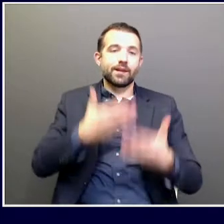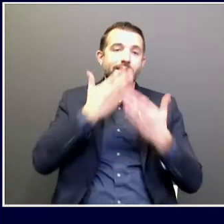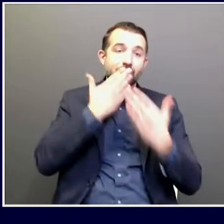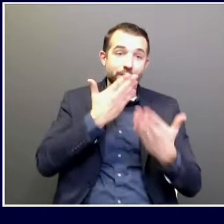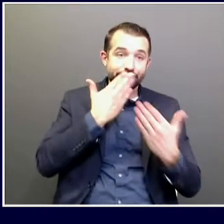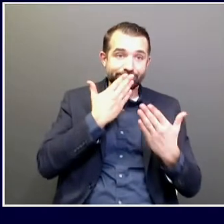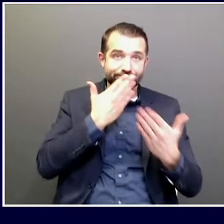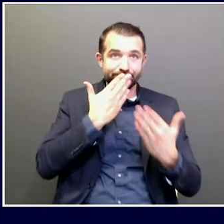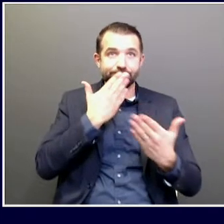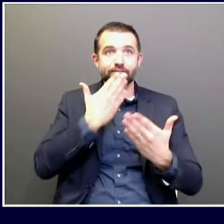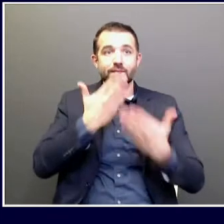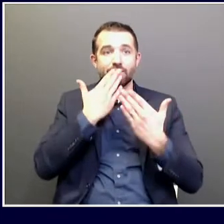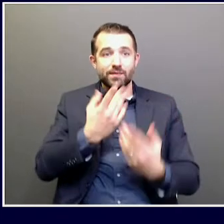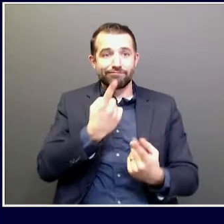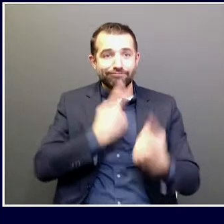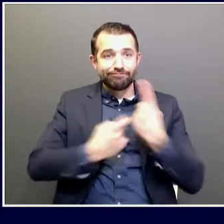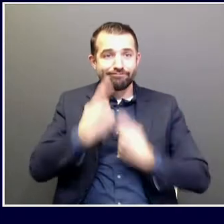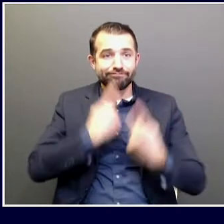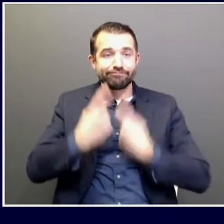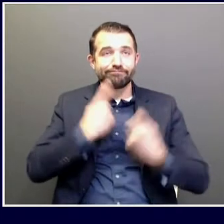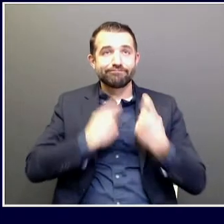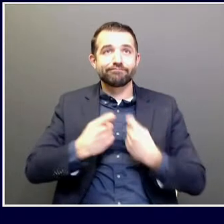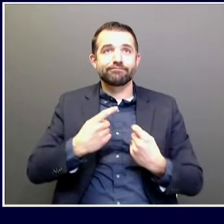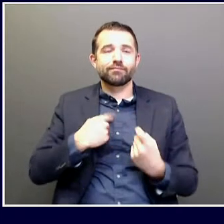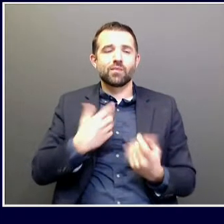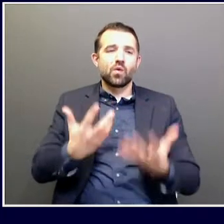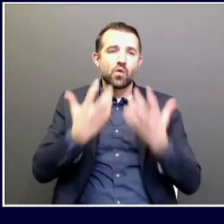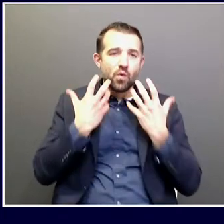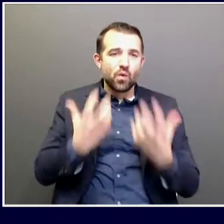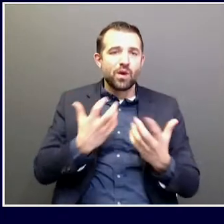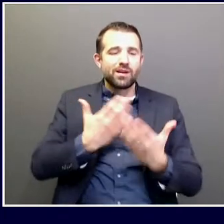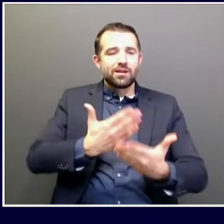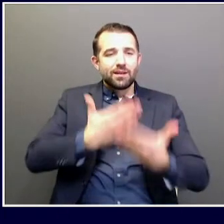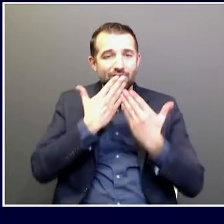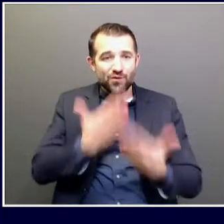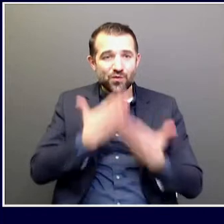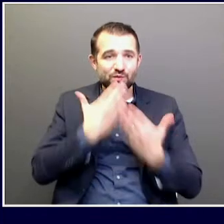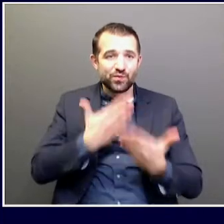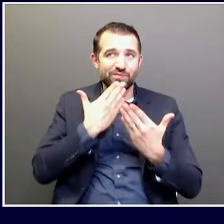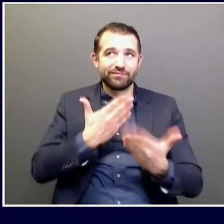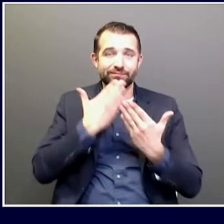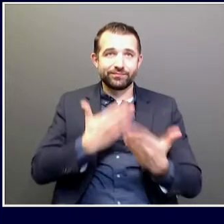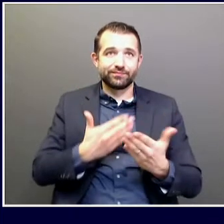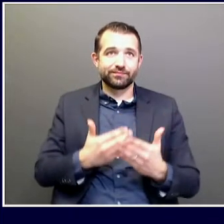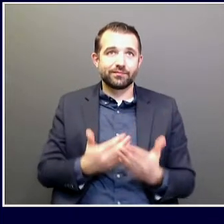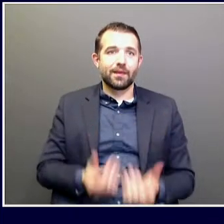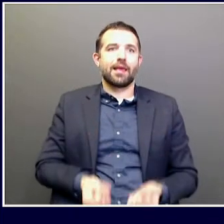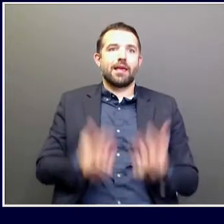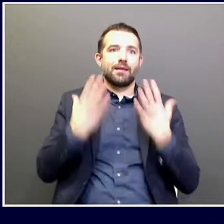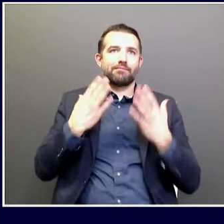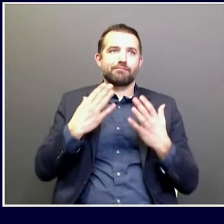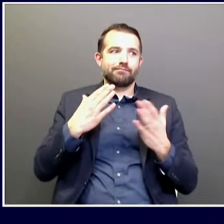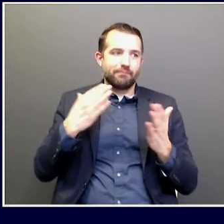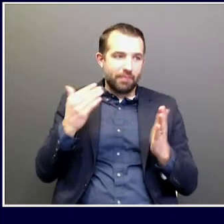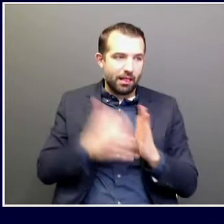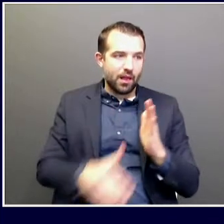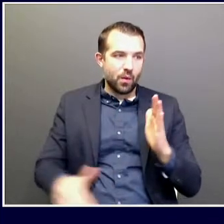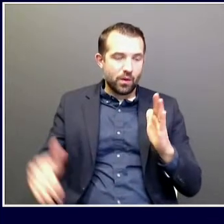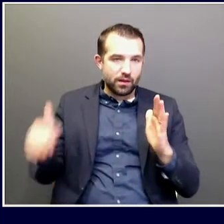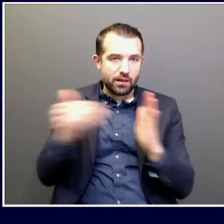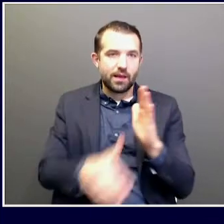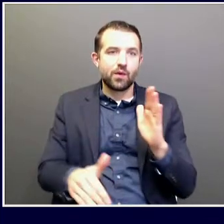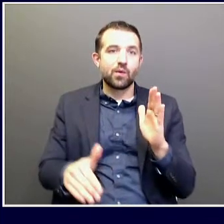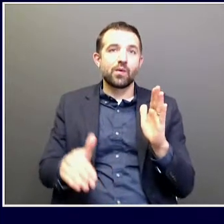media. And I just want to give a big thanks to the thousands and thousands of doctors,